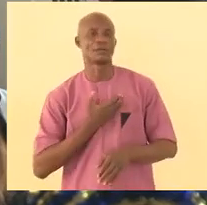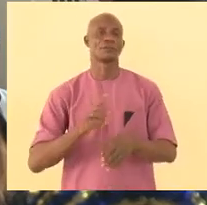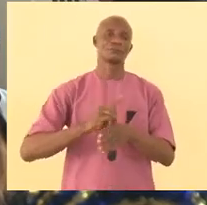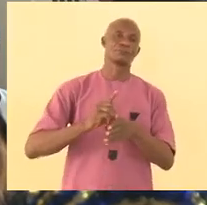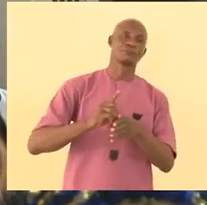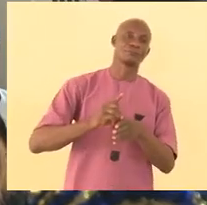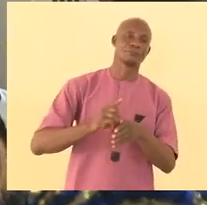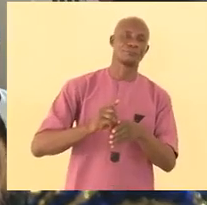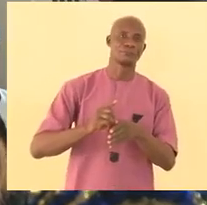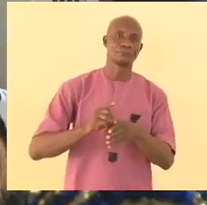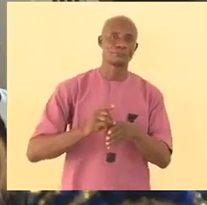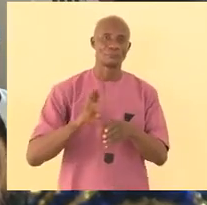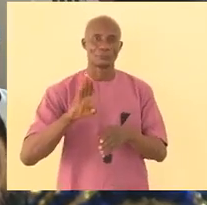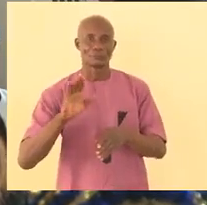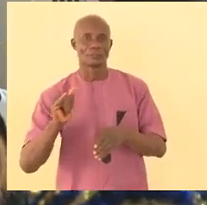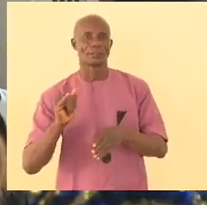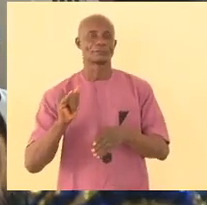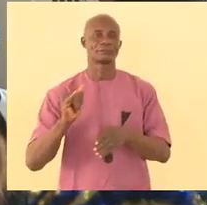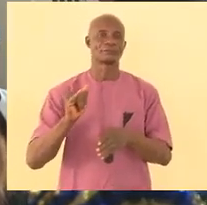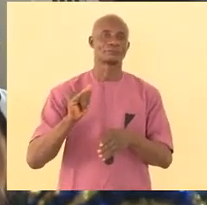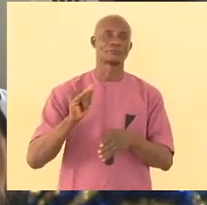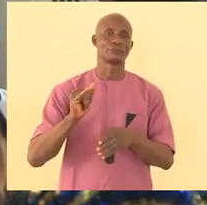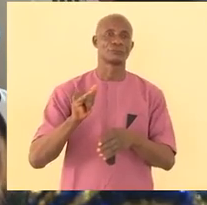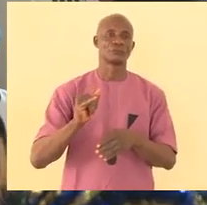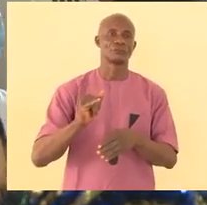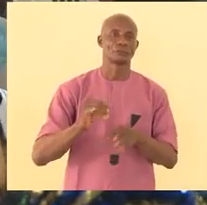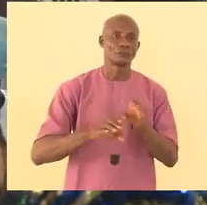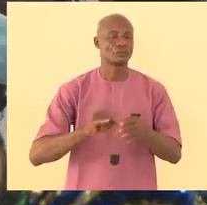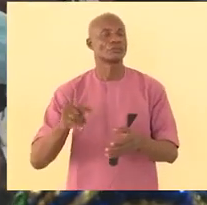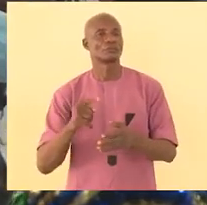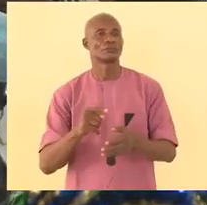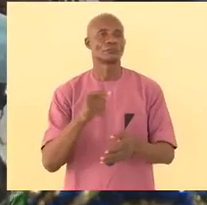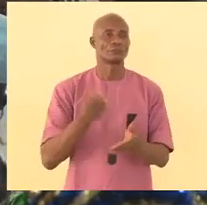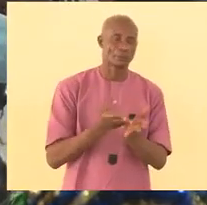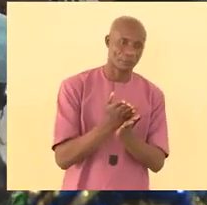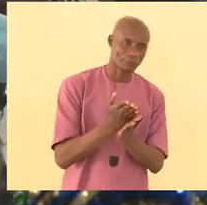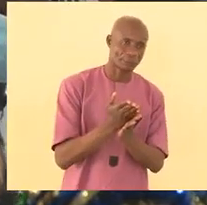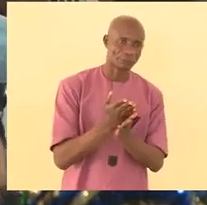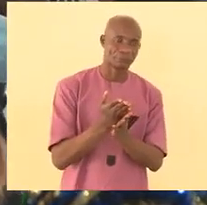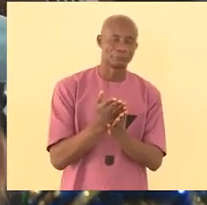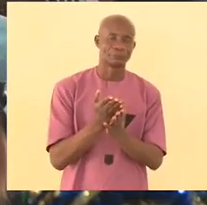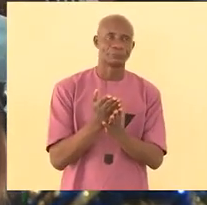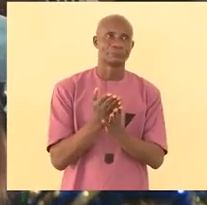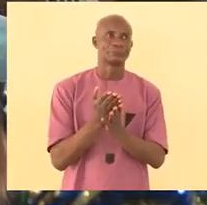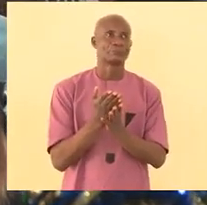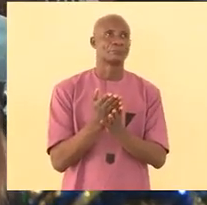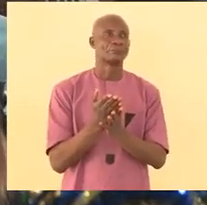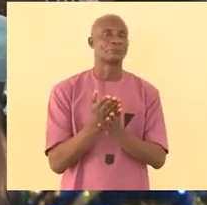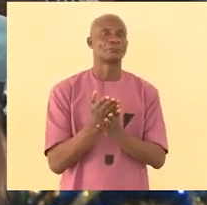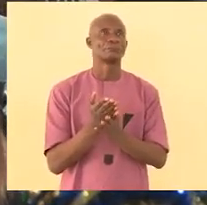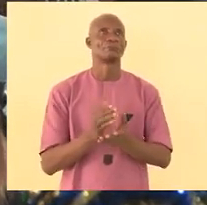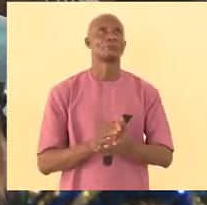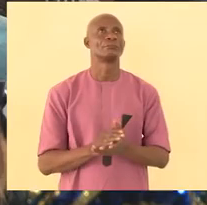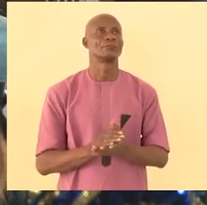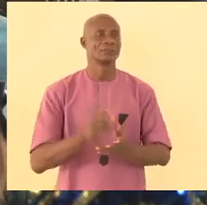of country by doing those things that we are required to do to make the country a better place for all of us. In so doing, we are actually